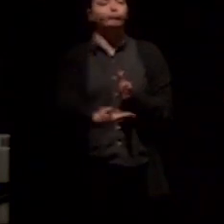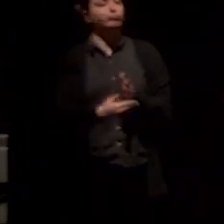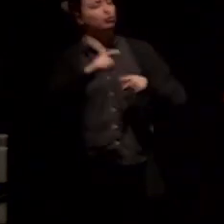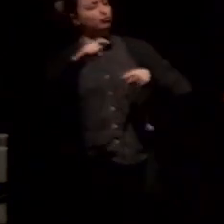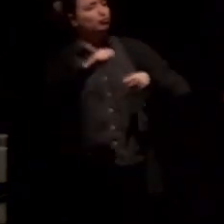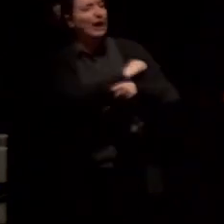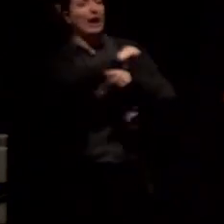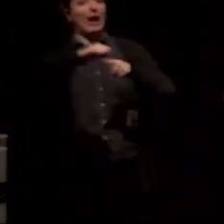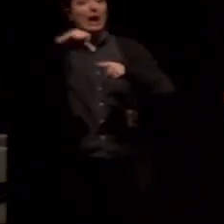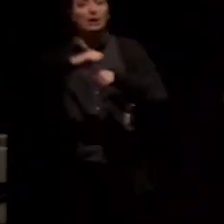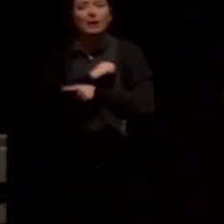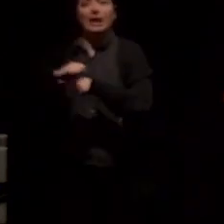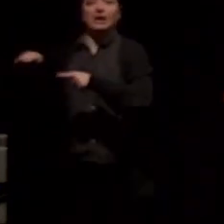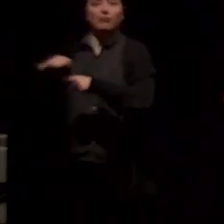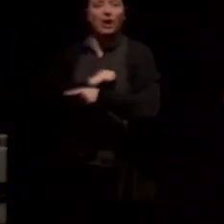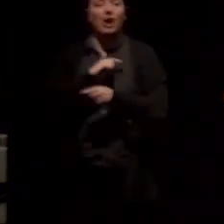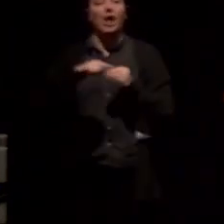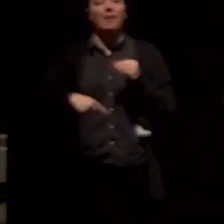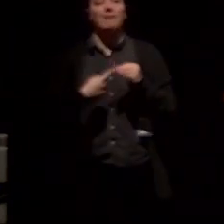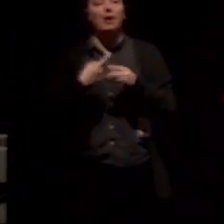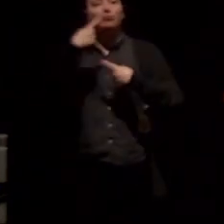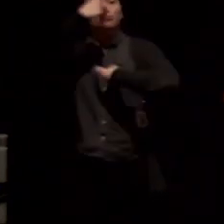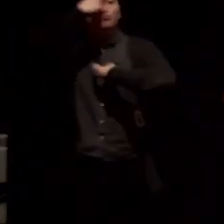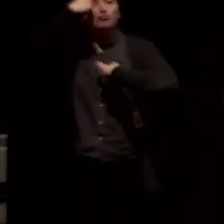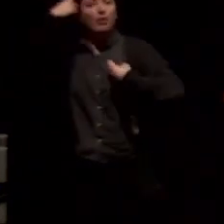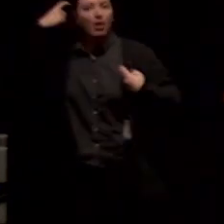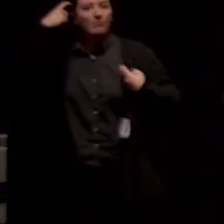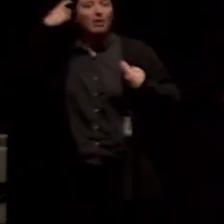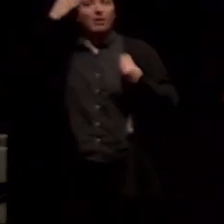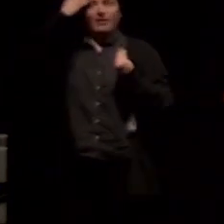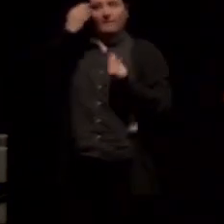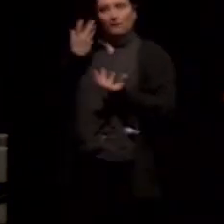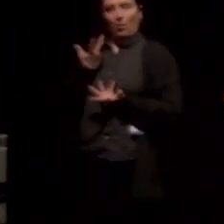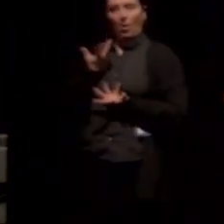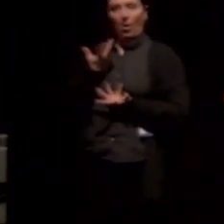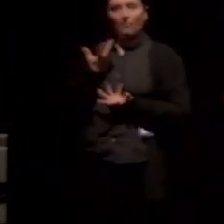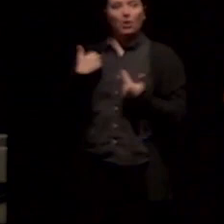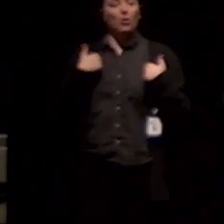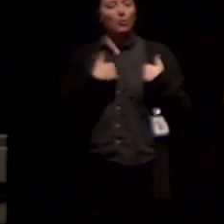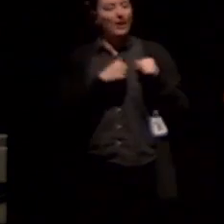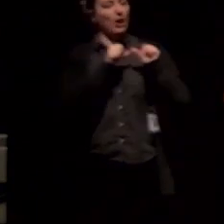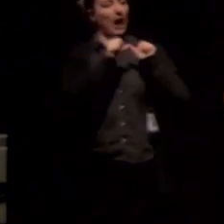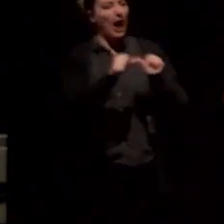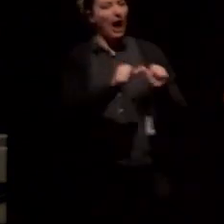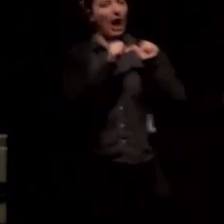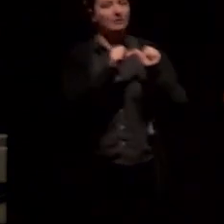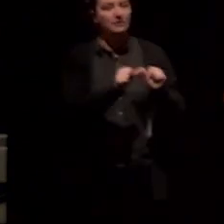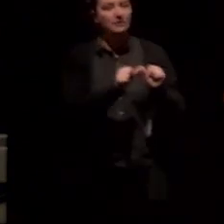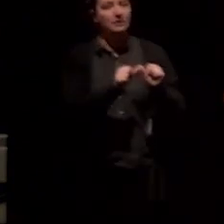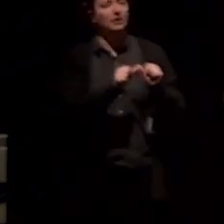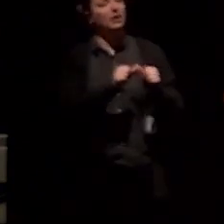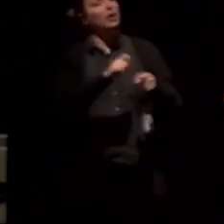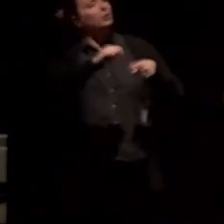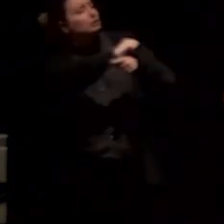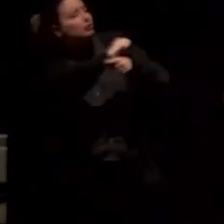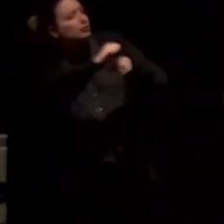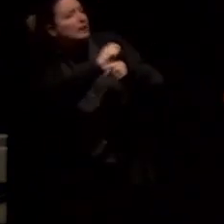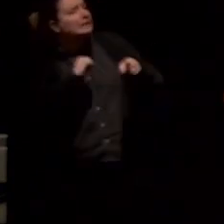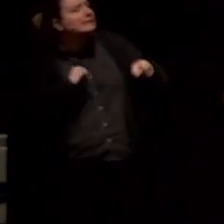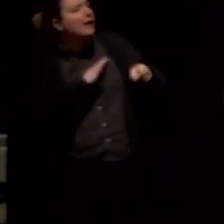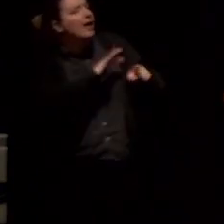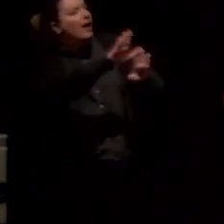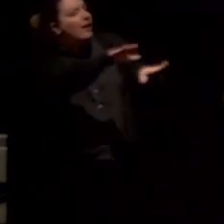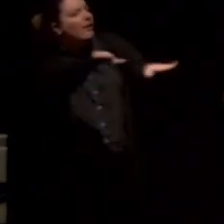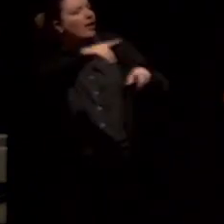a constant reminder and revision. We train our staff on harm reduction. And so it not